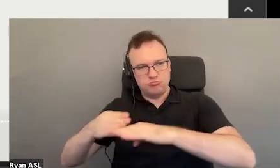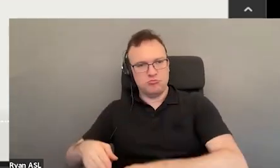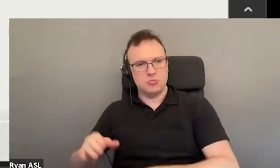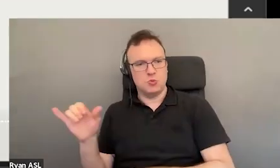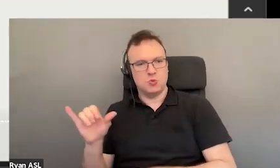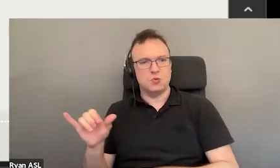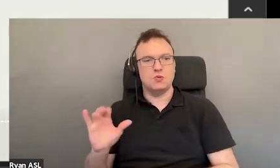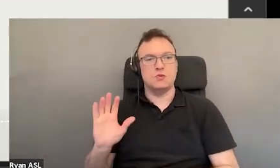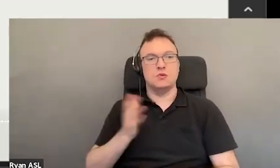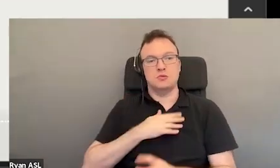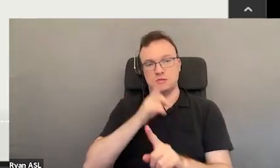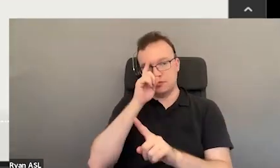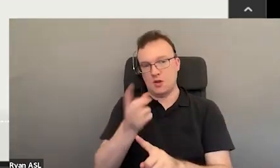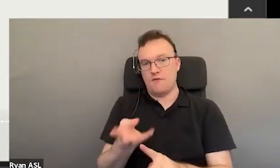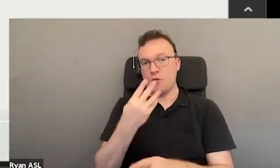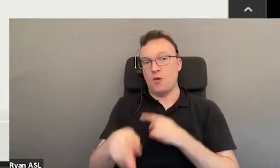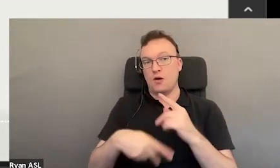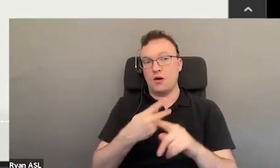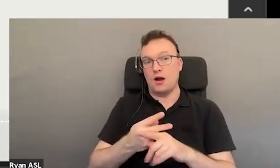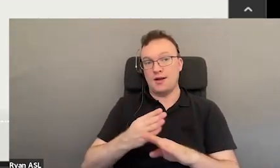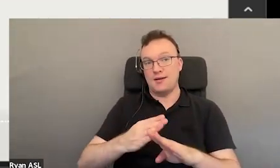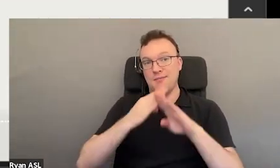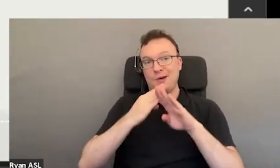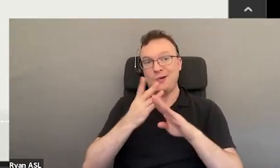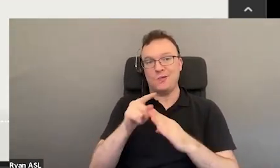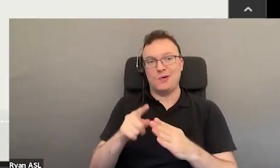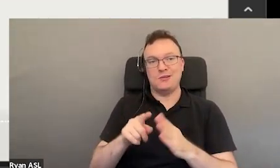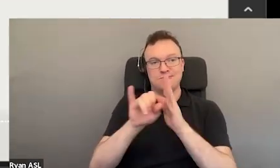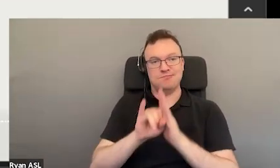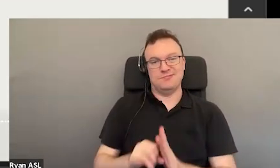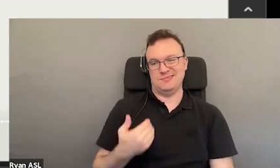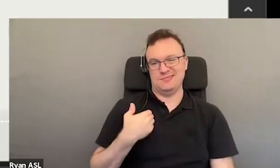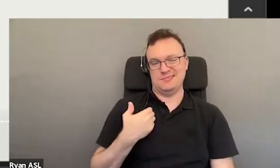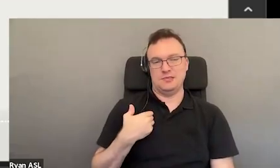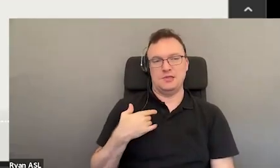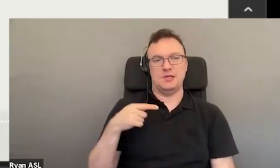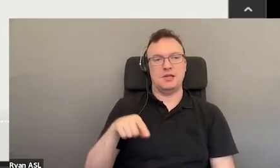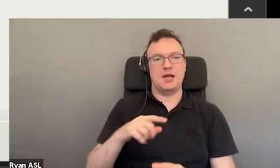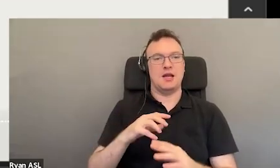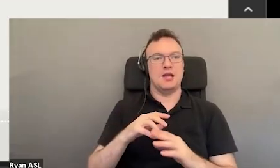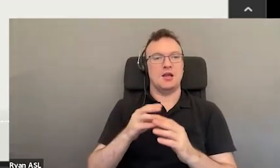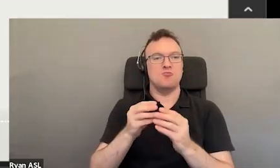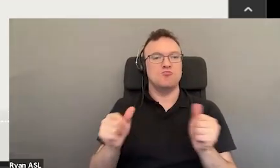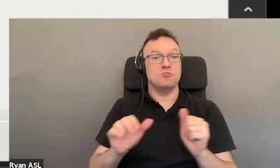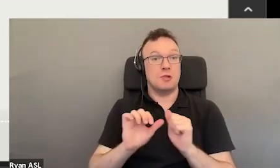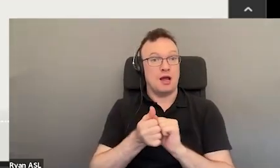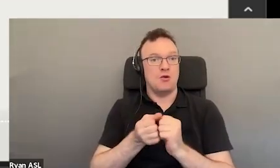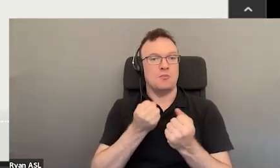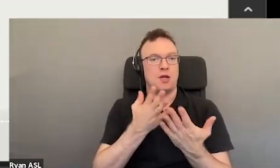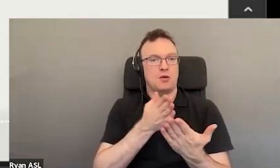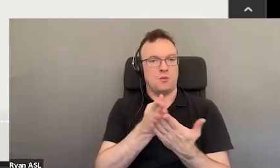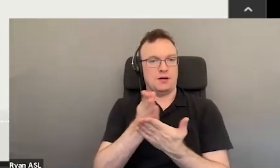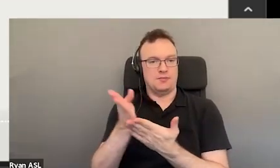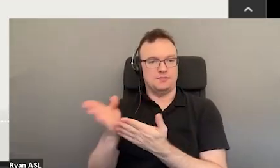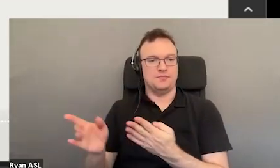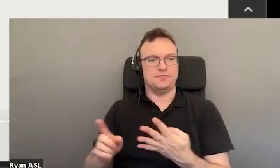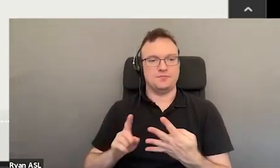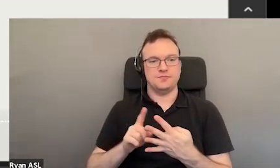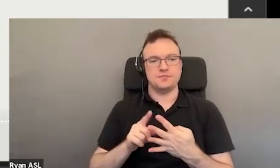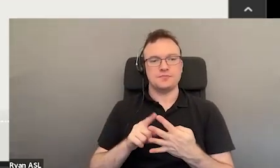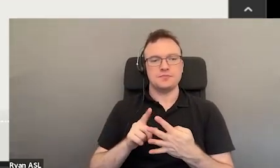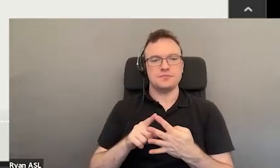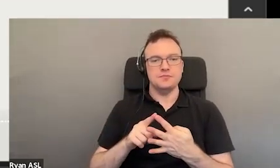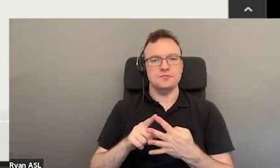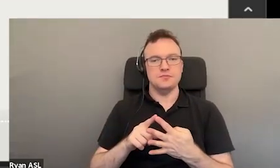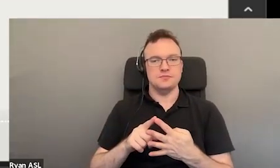our purposes, the 4 types of barriers that we just discussed can be mitigated in several ways. First, we